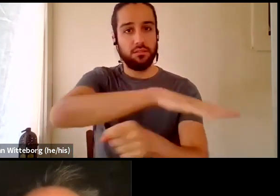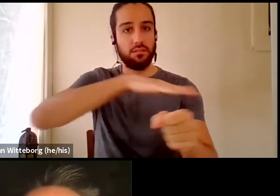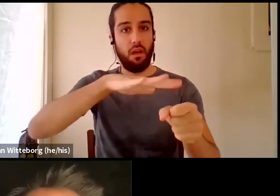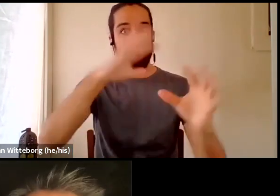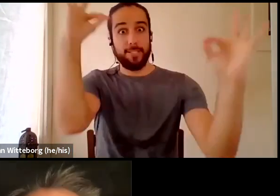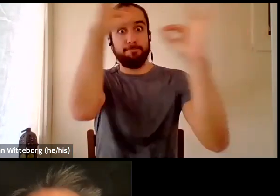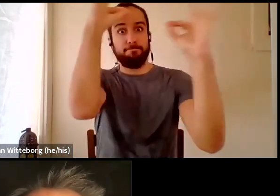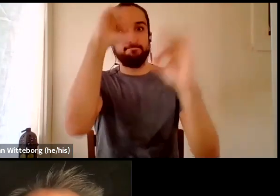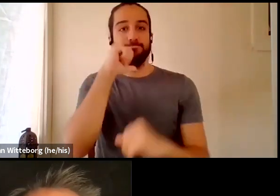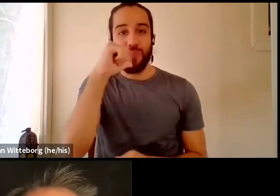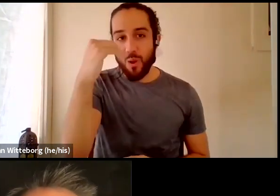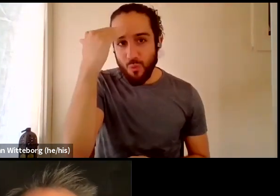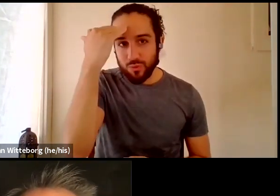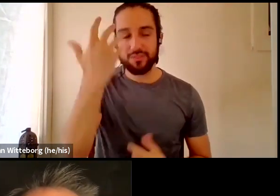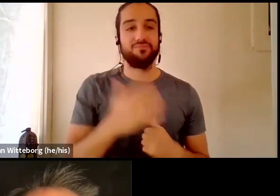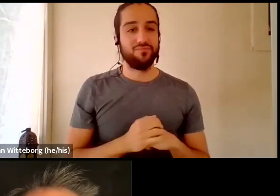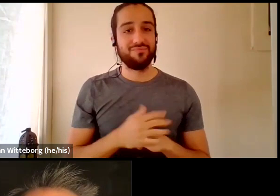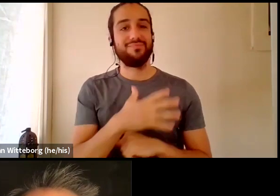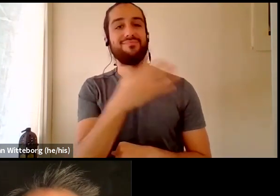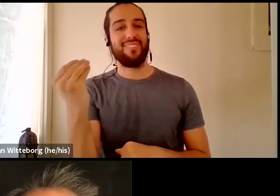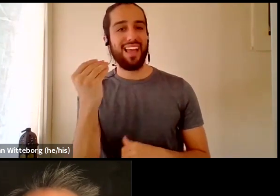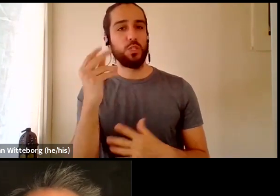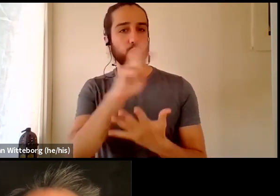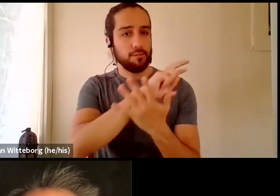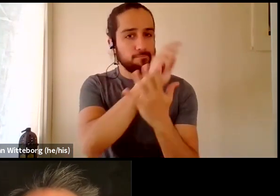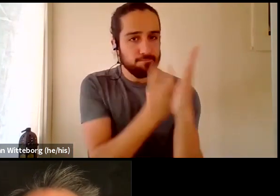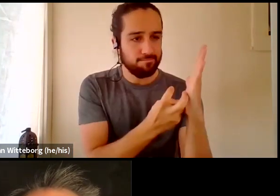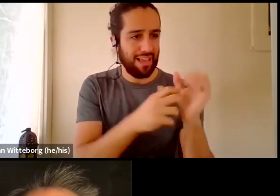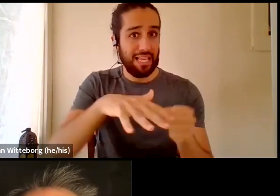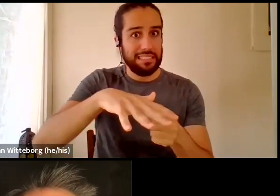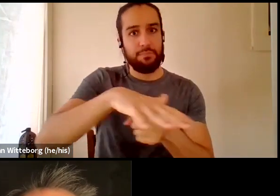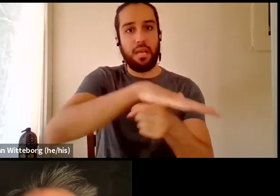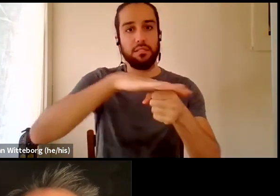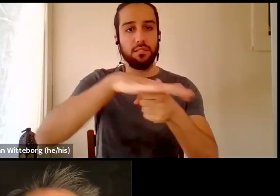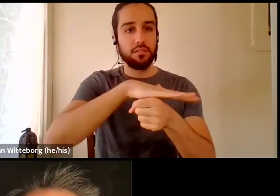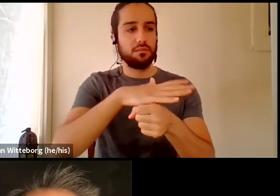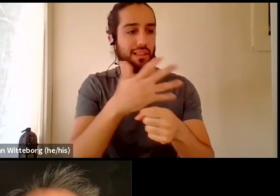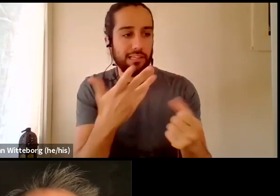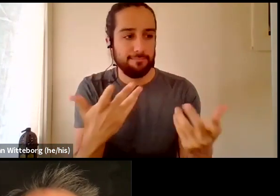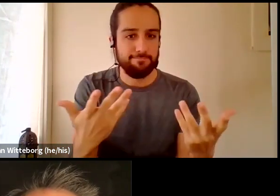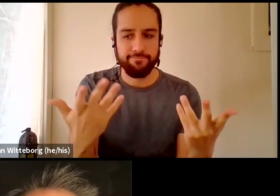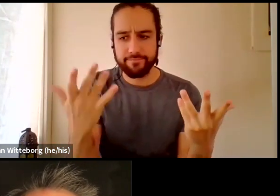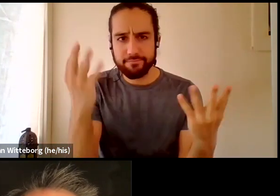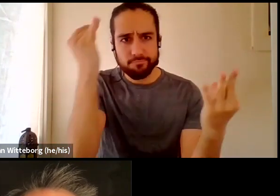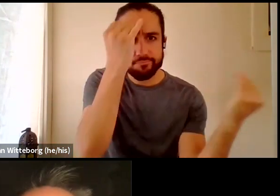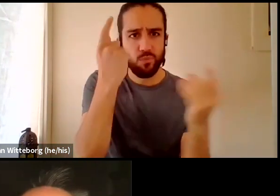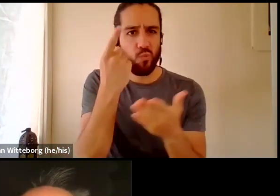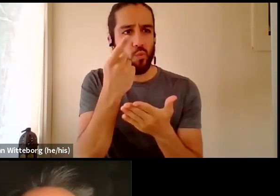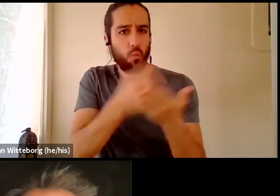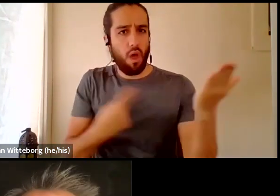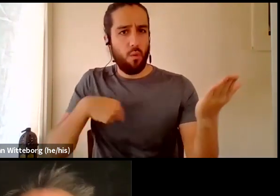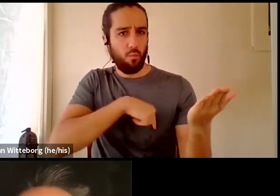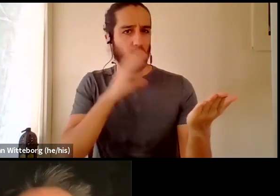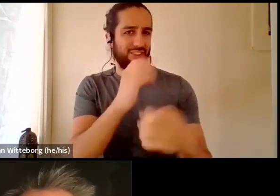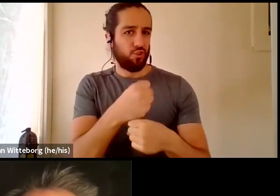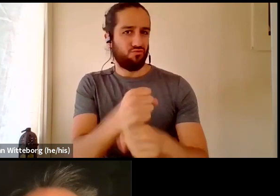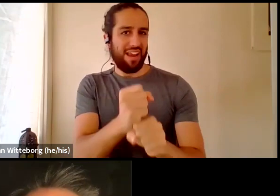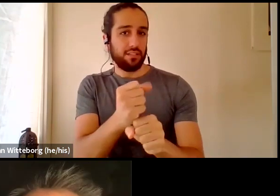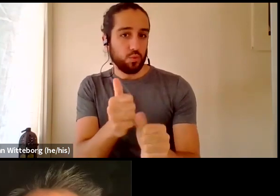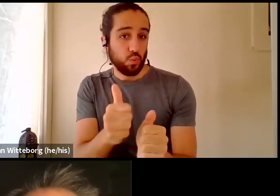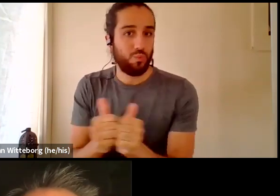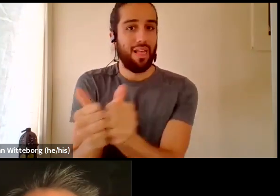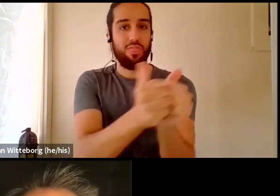and to, step into a space of what are we going to create together,